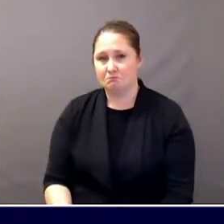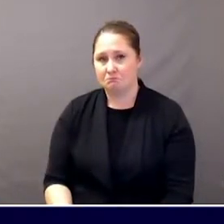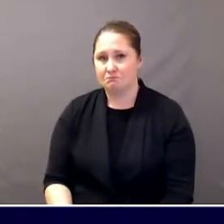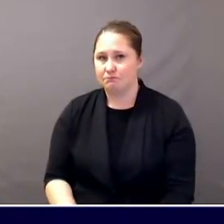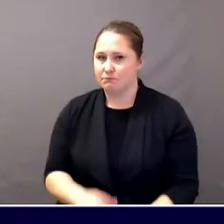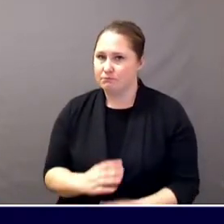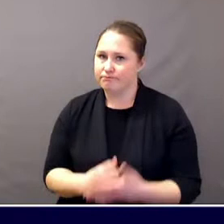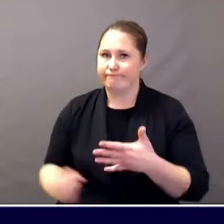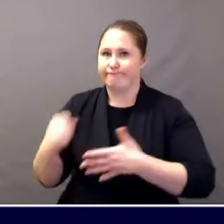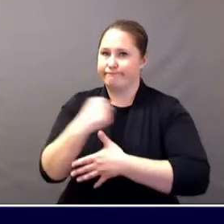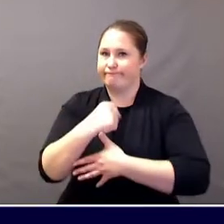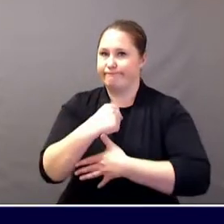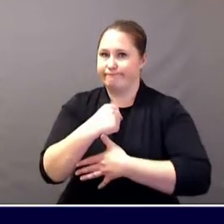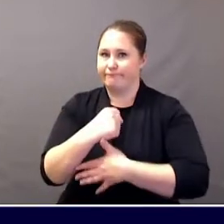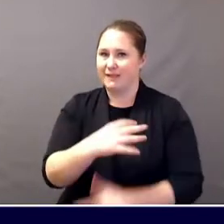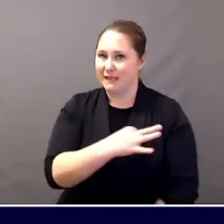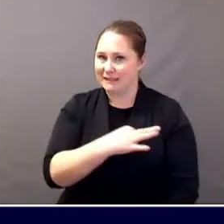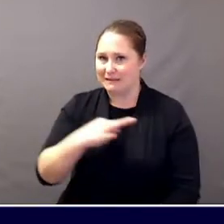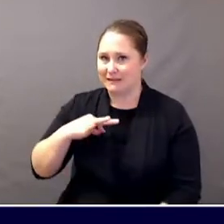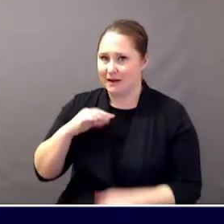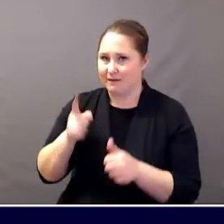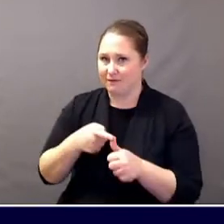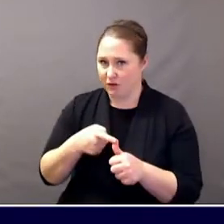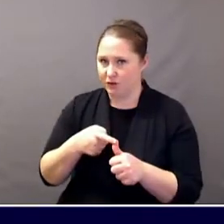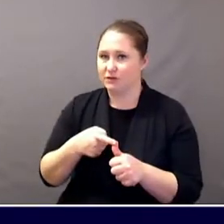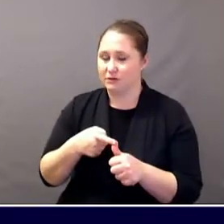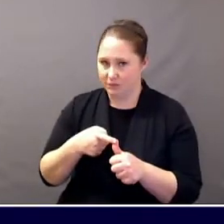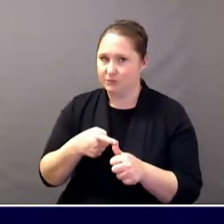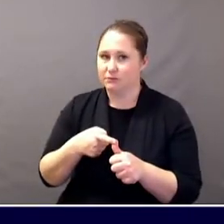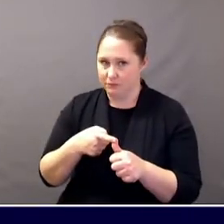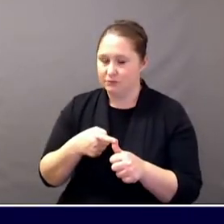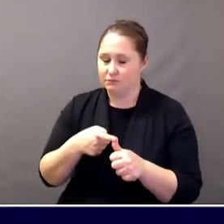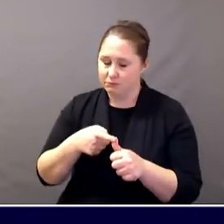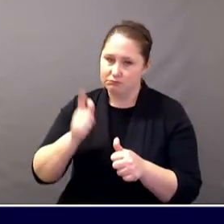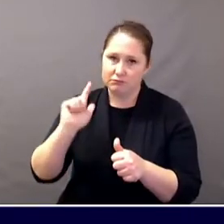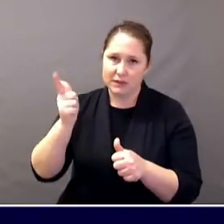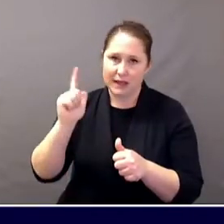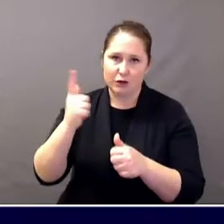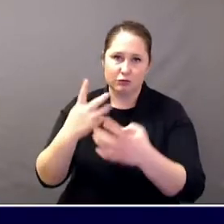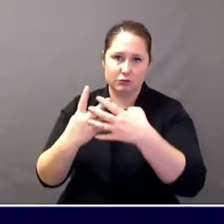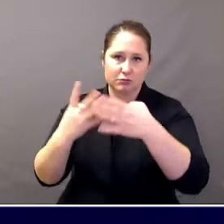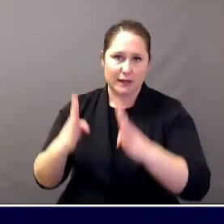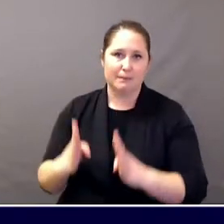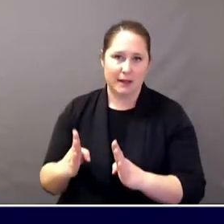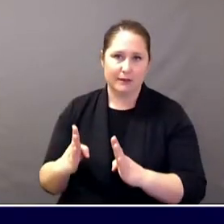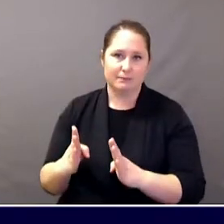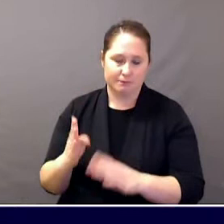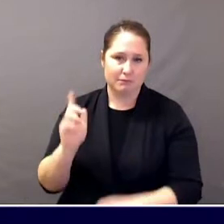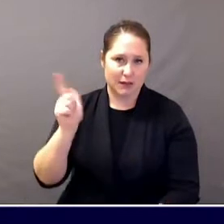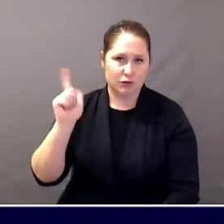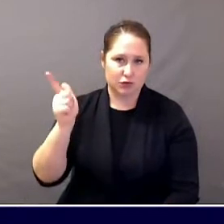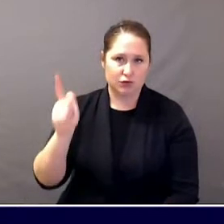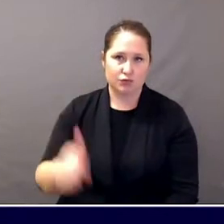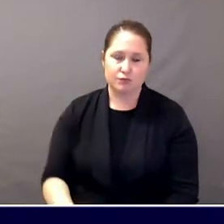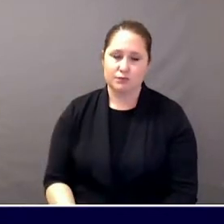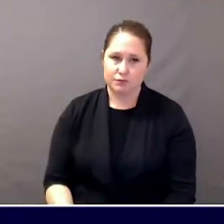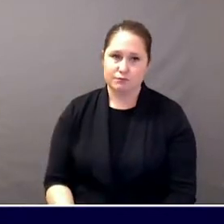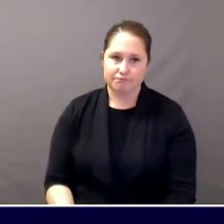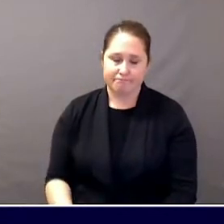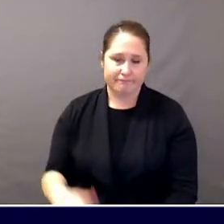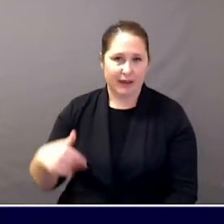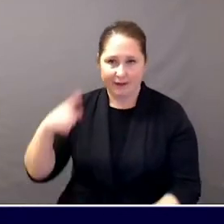foremost important to vaccinate the staff. Inmates, residents will come later at a later time,